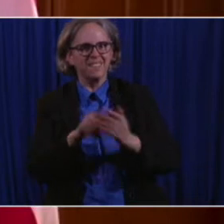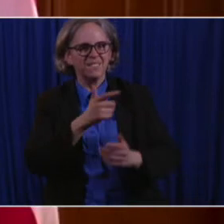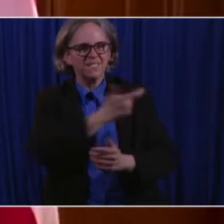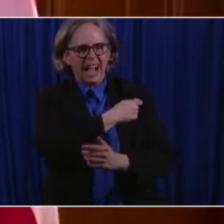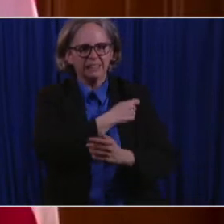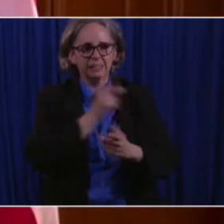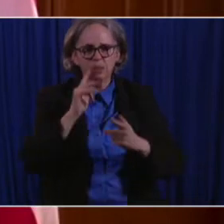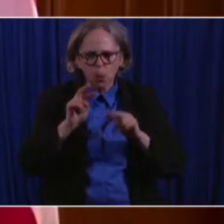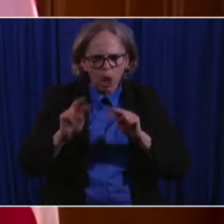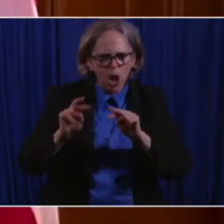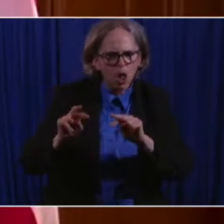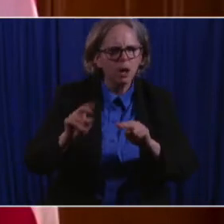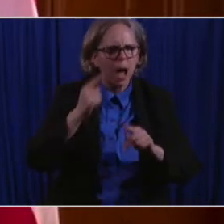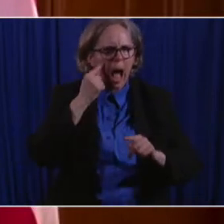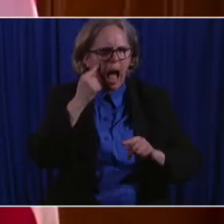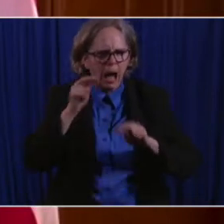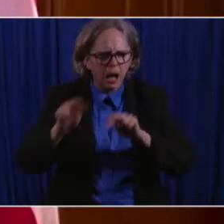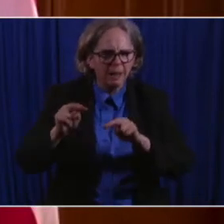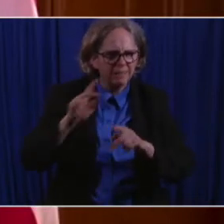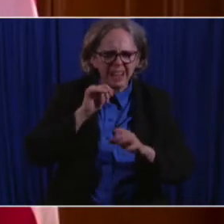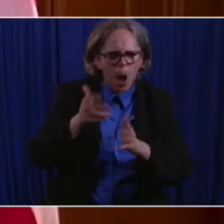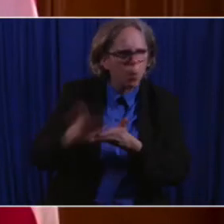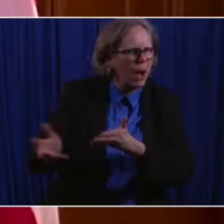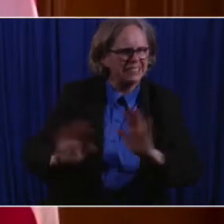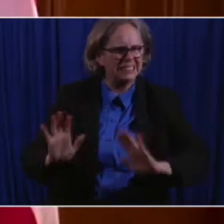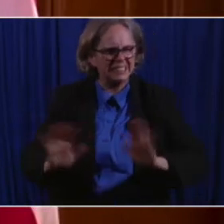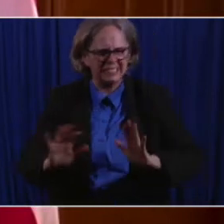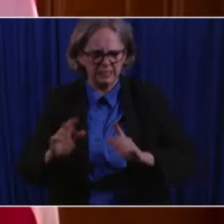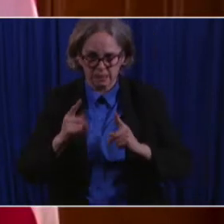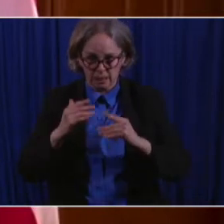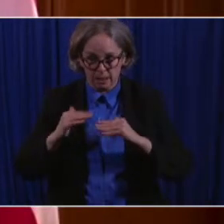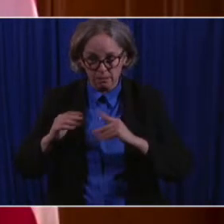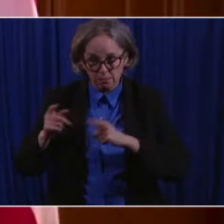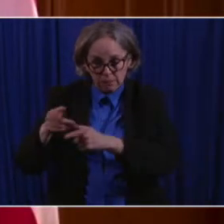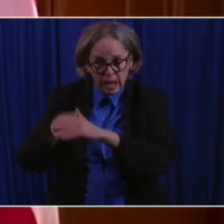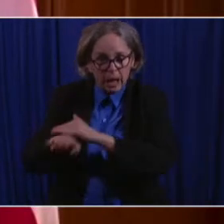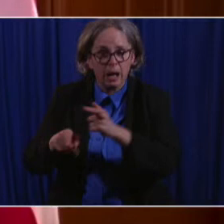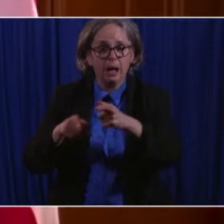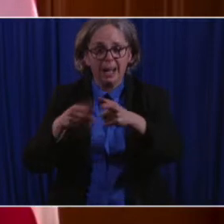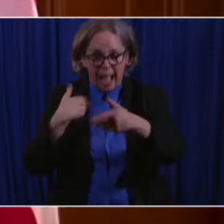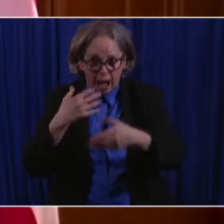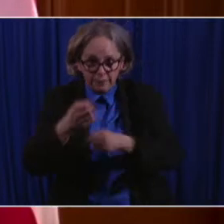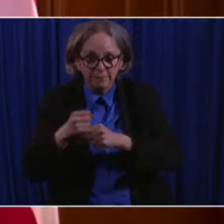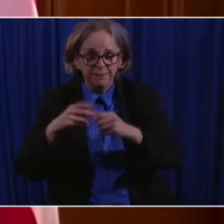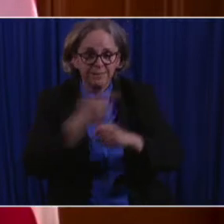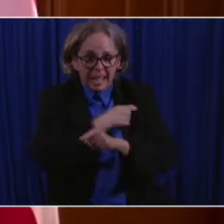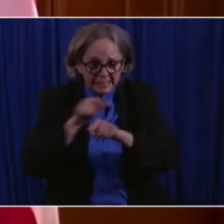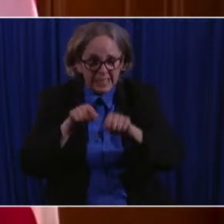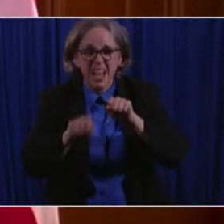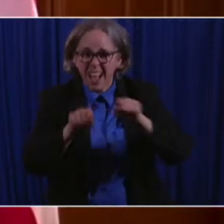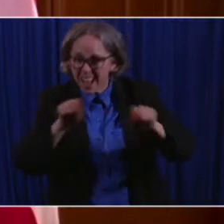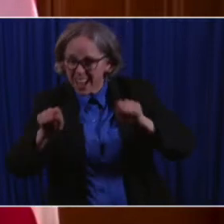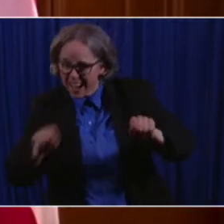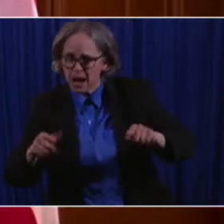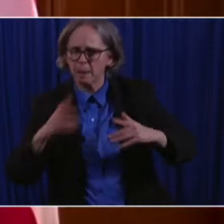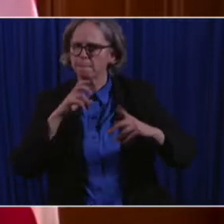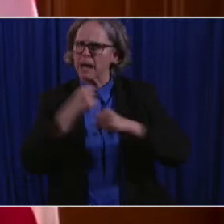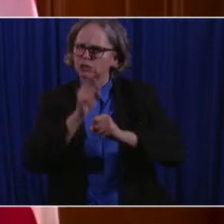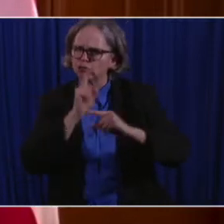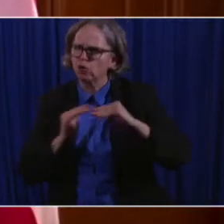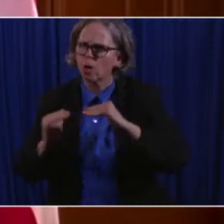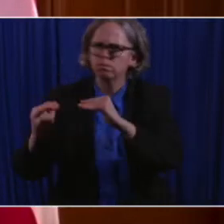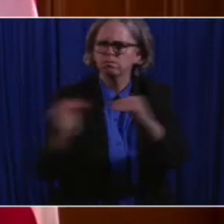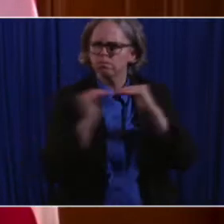when we would expect there to be, without the pressure of continuing opening up to new people. Once you're done opening up to new